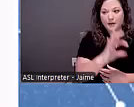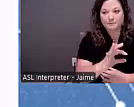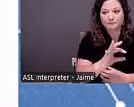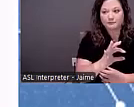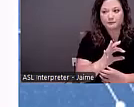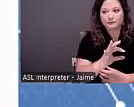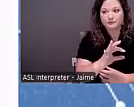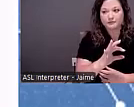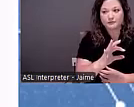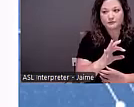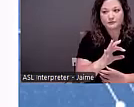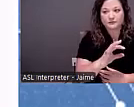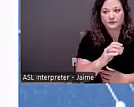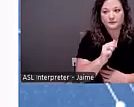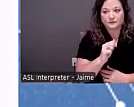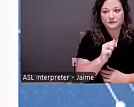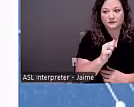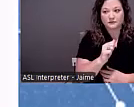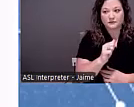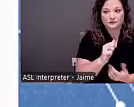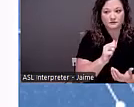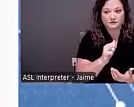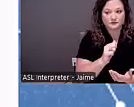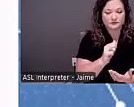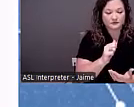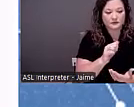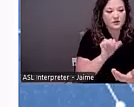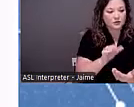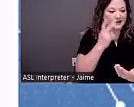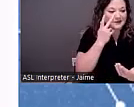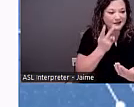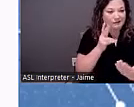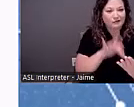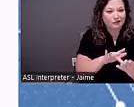content is, and then you can click on the video.